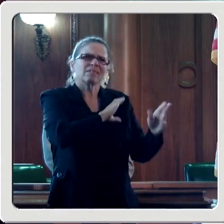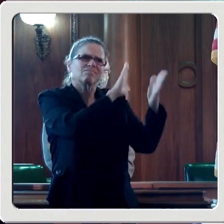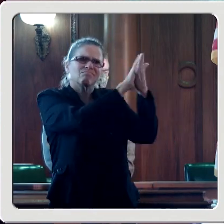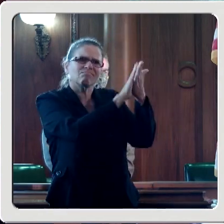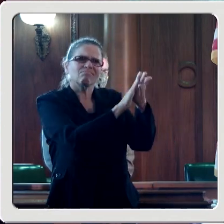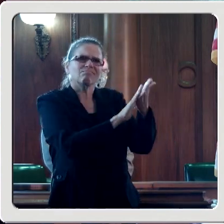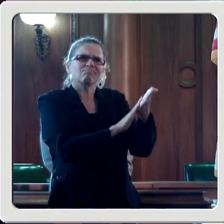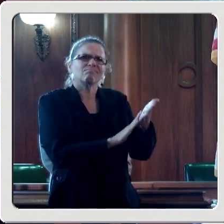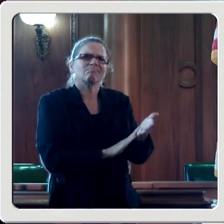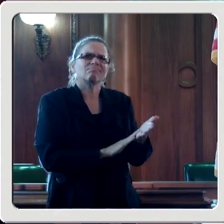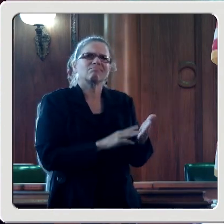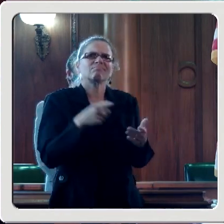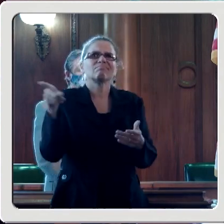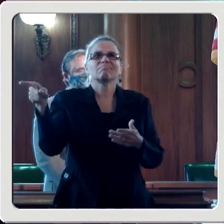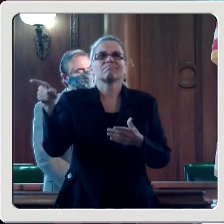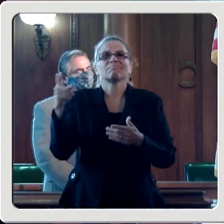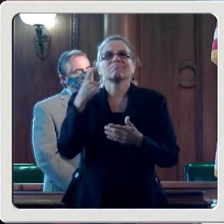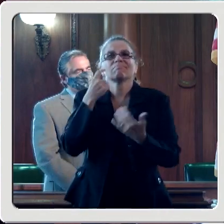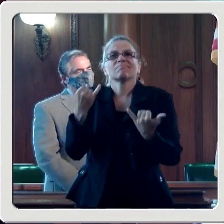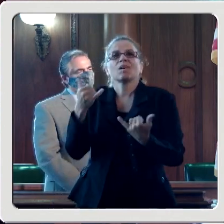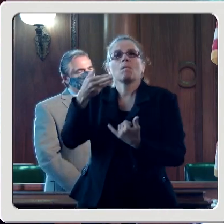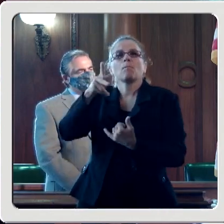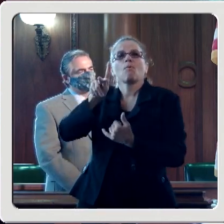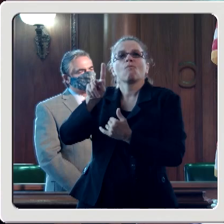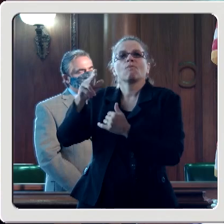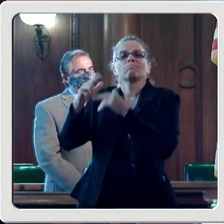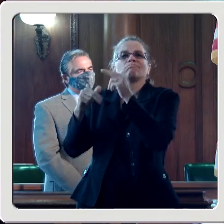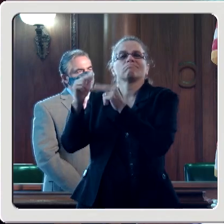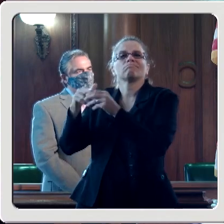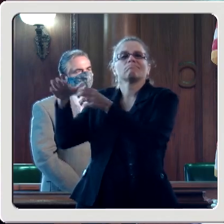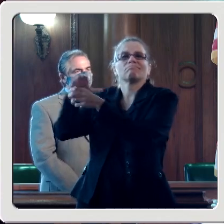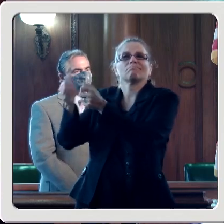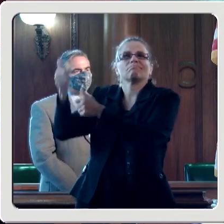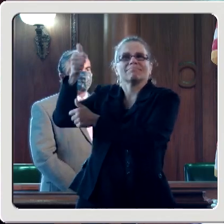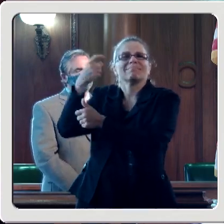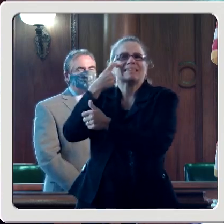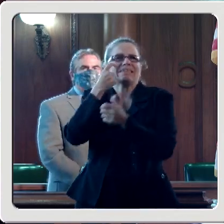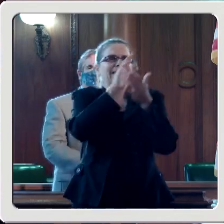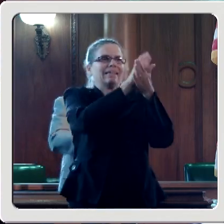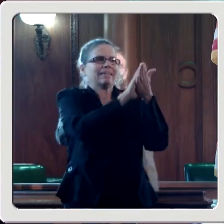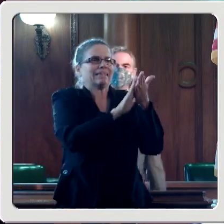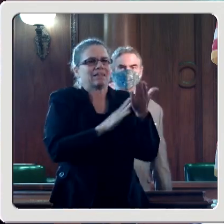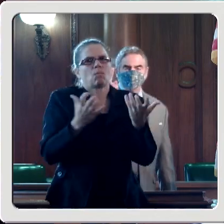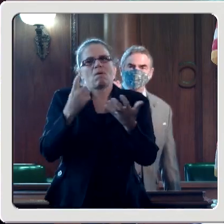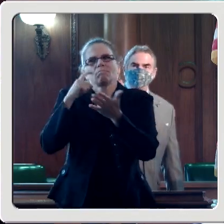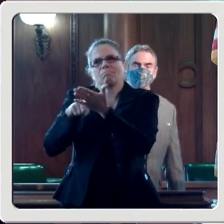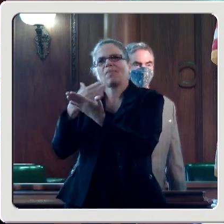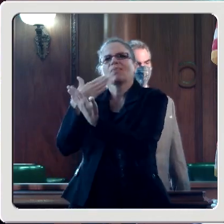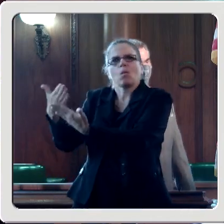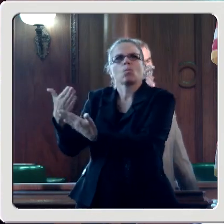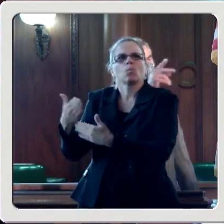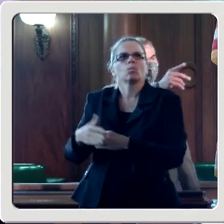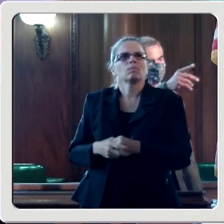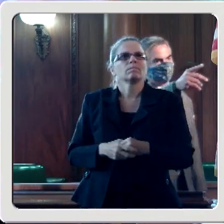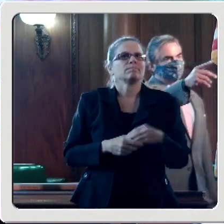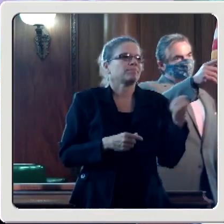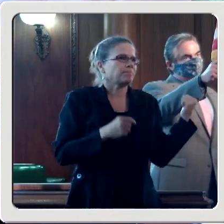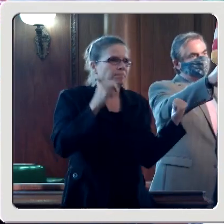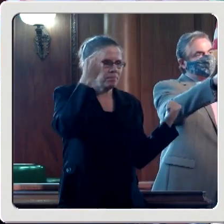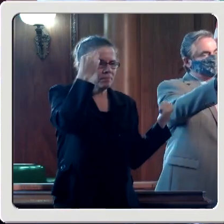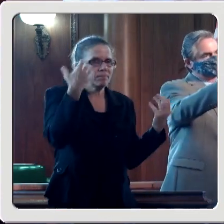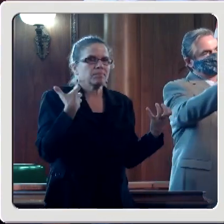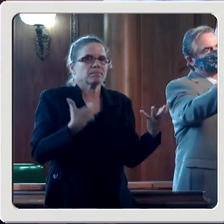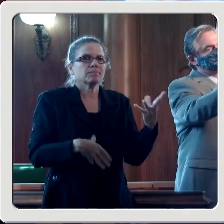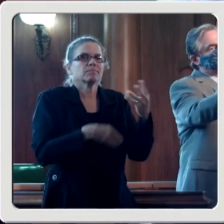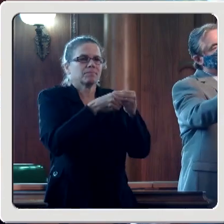that, and let's move on, and let's hopefully catch who did that and prosecute them. You know, just 3 things that we're already doing. One with